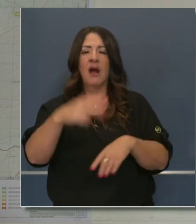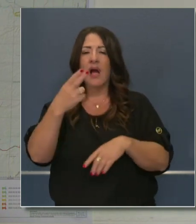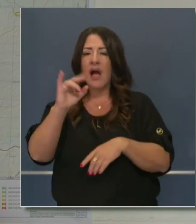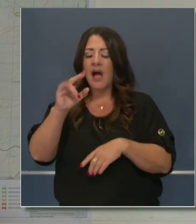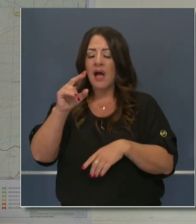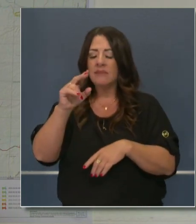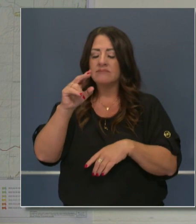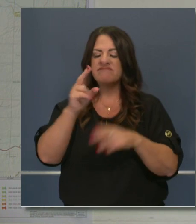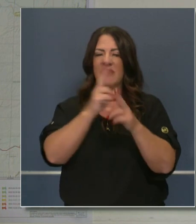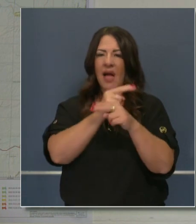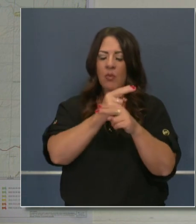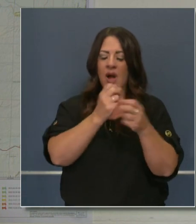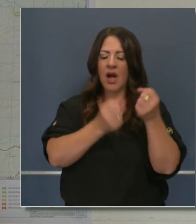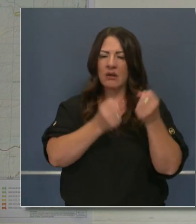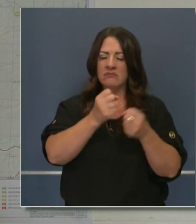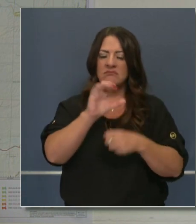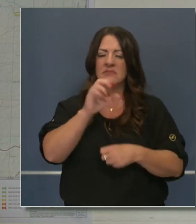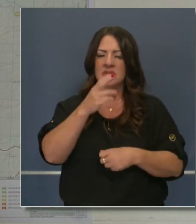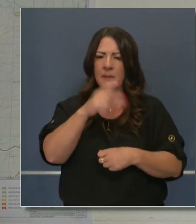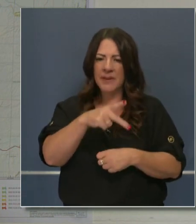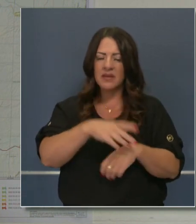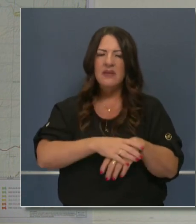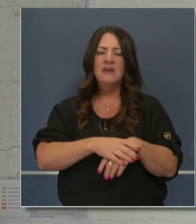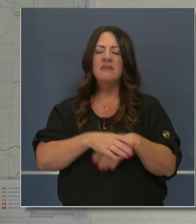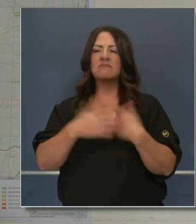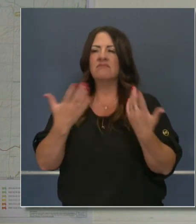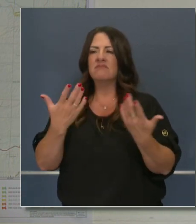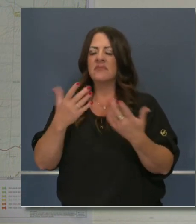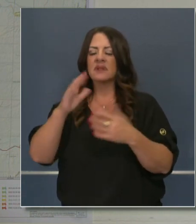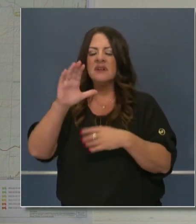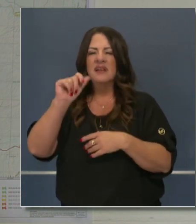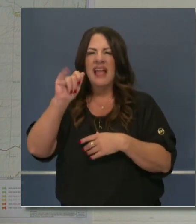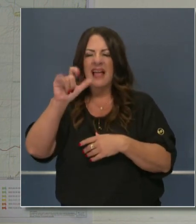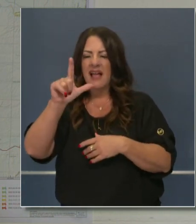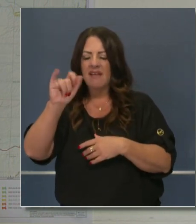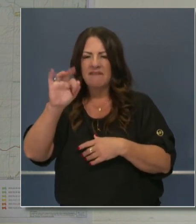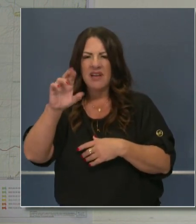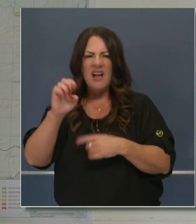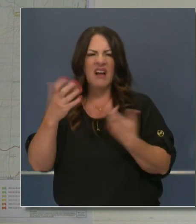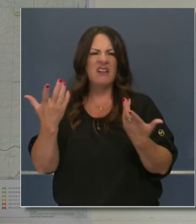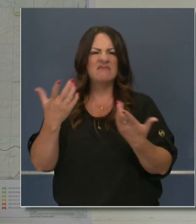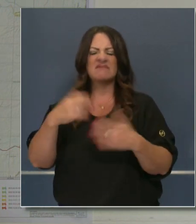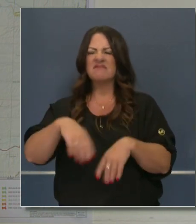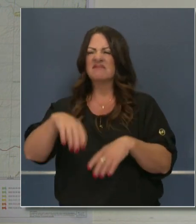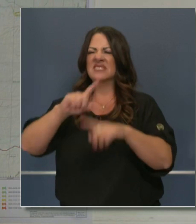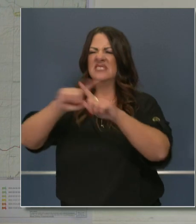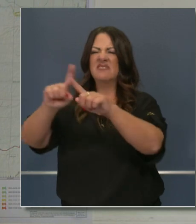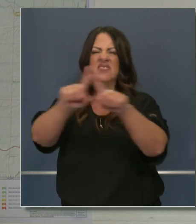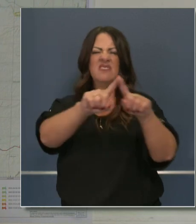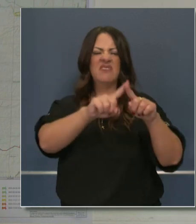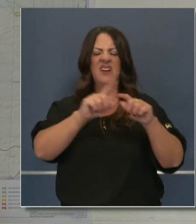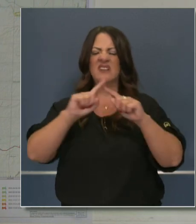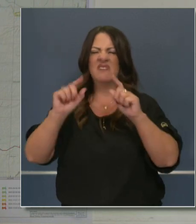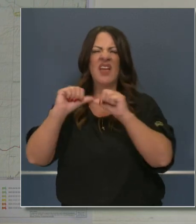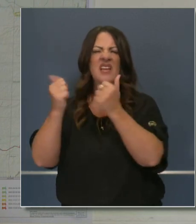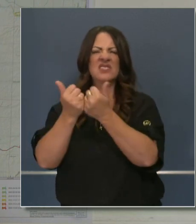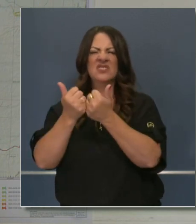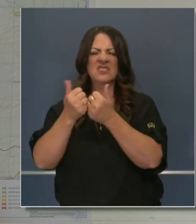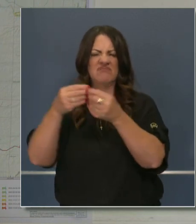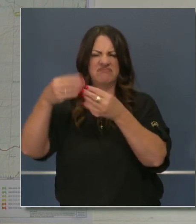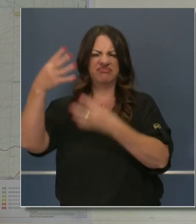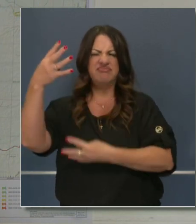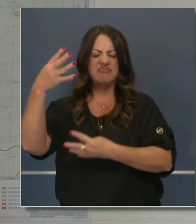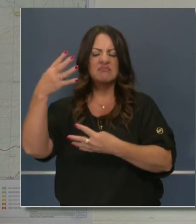Guard, Department of Toxic Substance Control, Cal EPA, all of the state family, every state agency has been brought to bear to